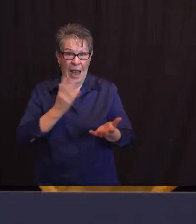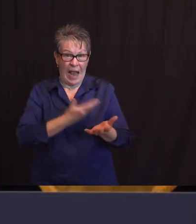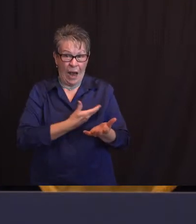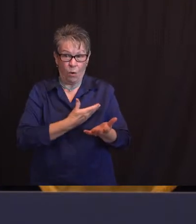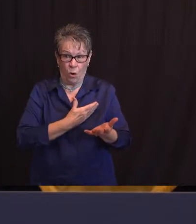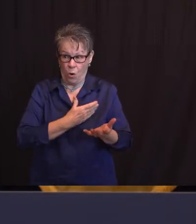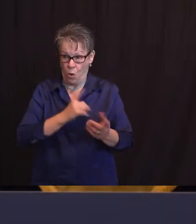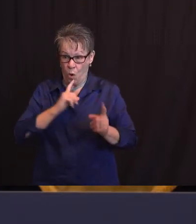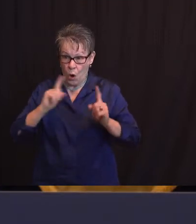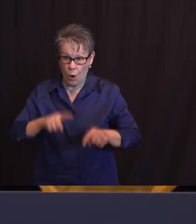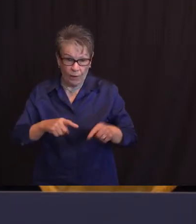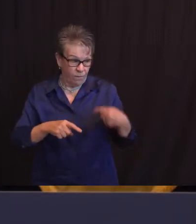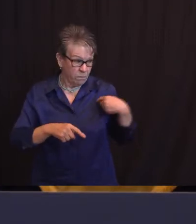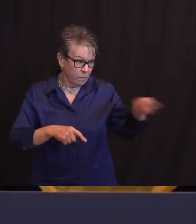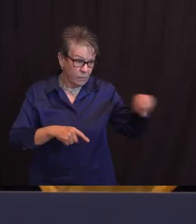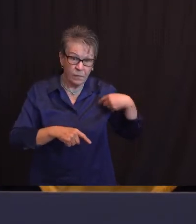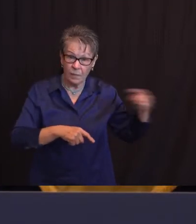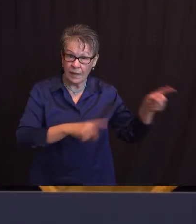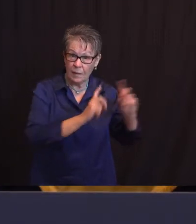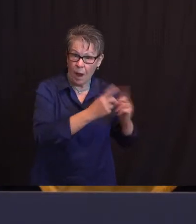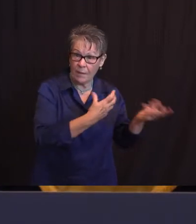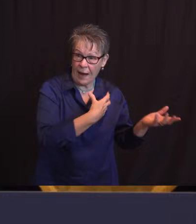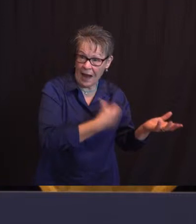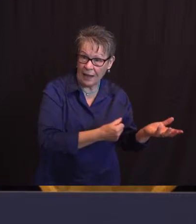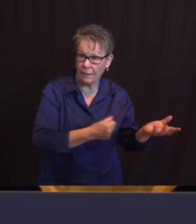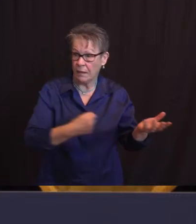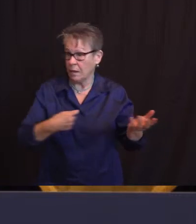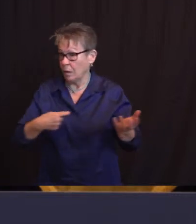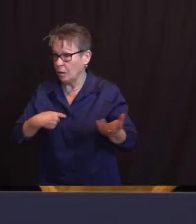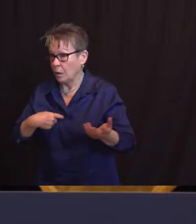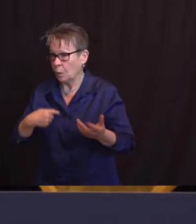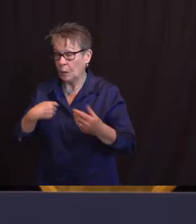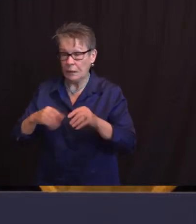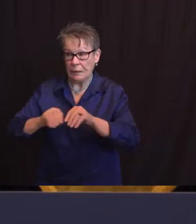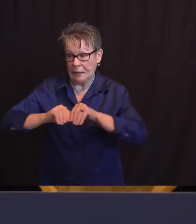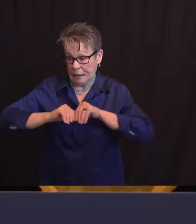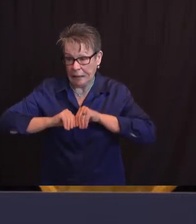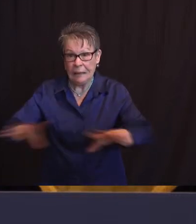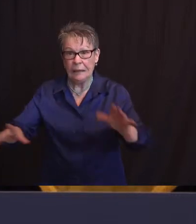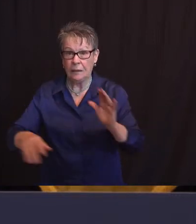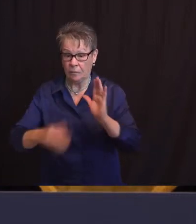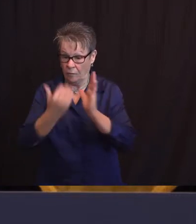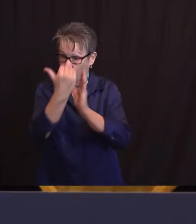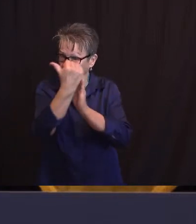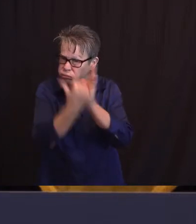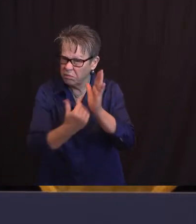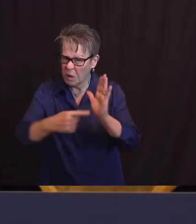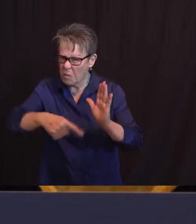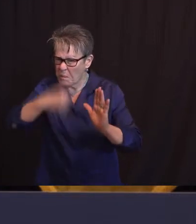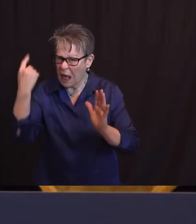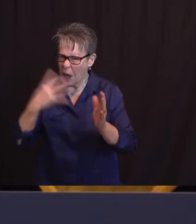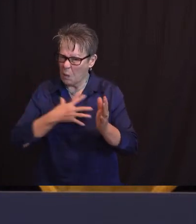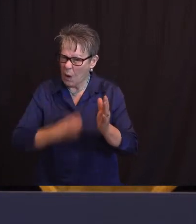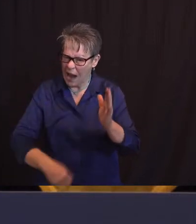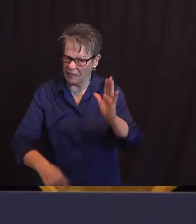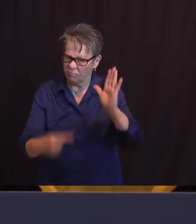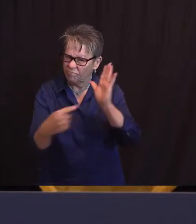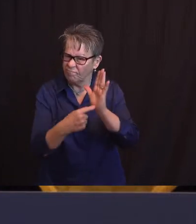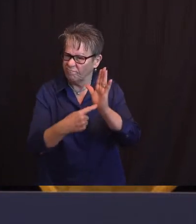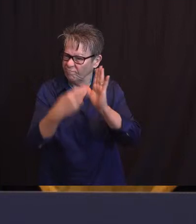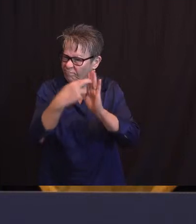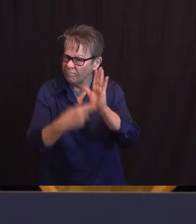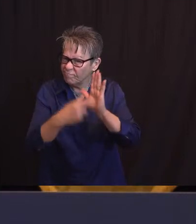of us up here were black and white as to what folks should be doing. Remember, these are the